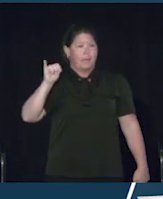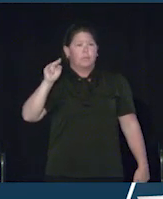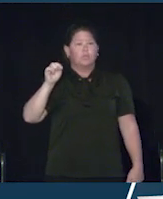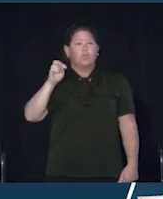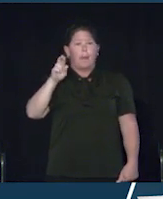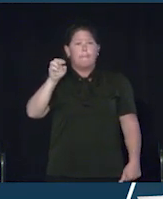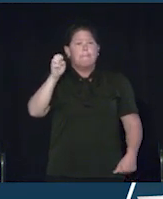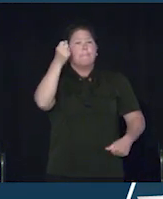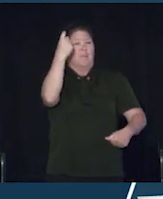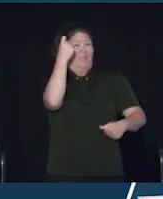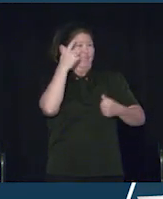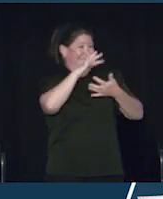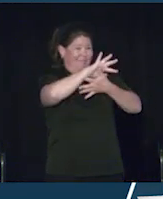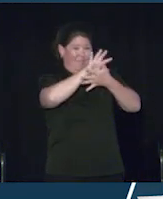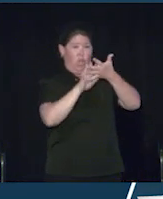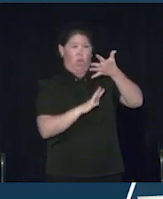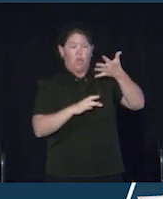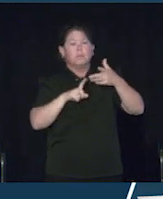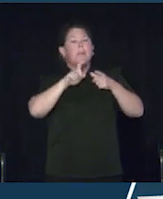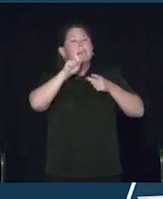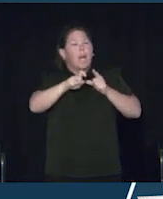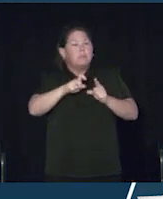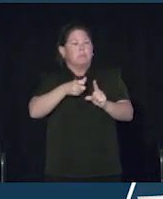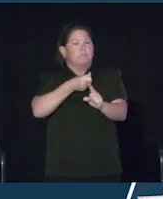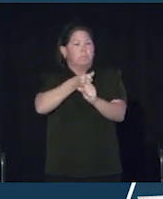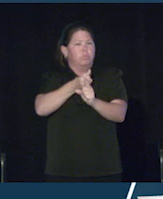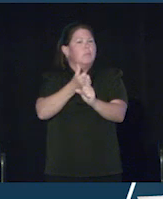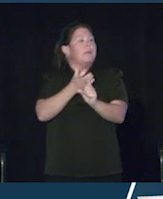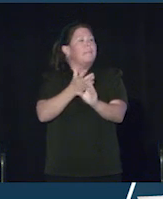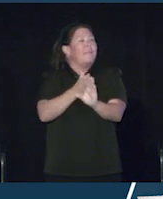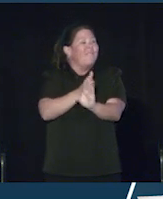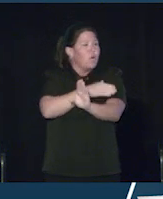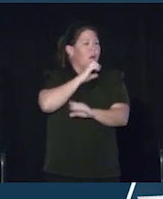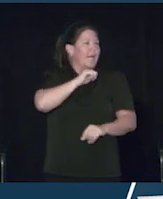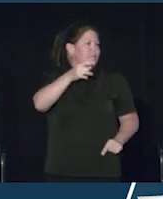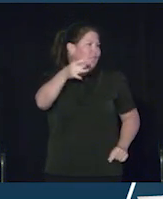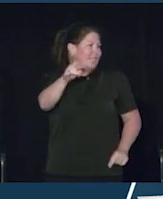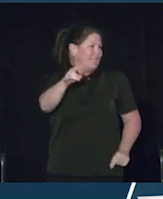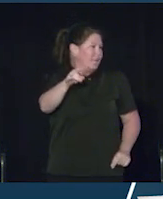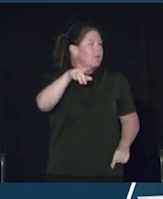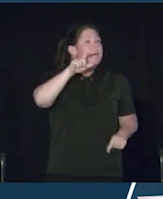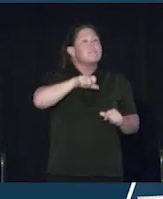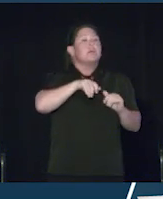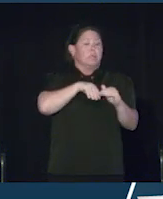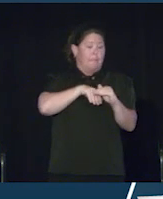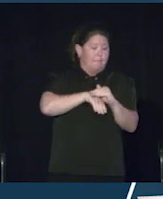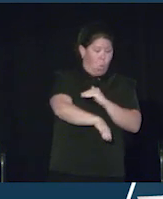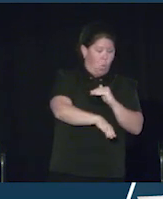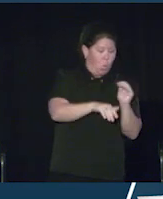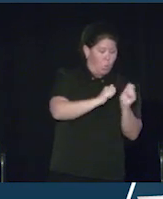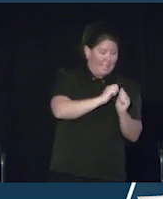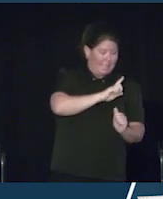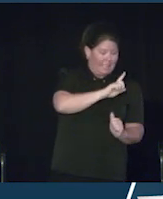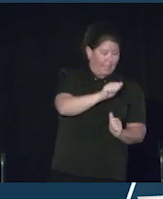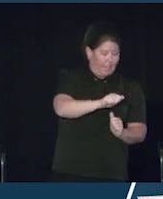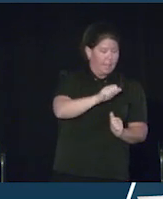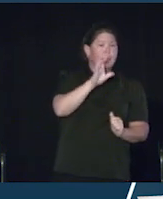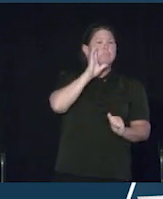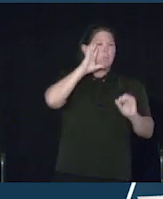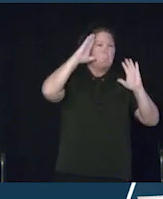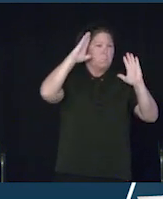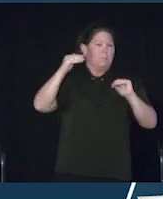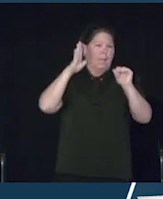meaning that the person was born with a disability and it's going to be expected to last indefinitely.